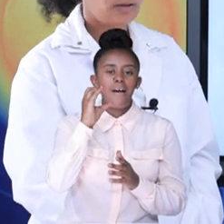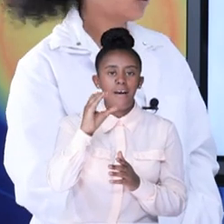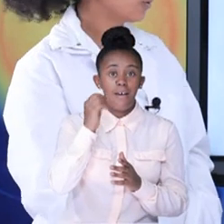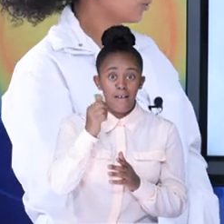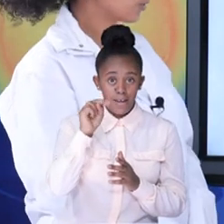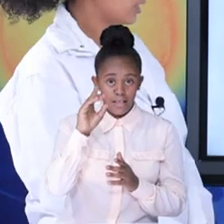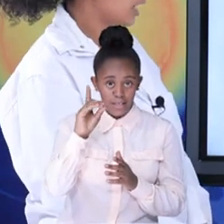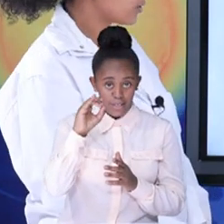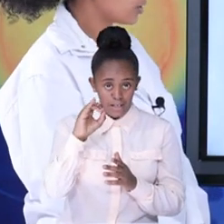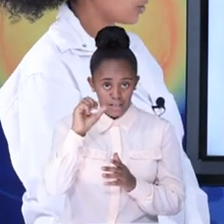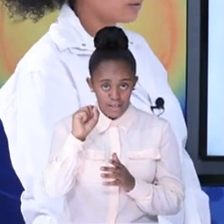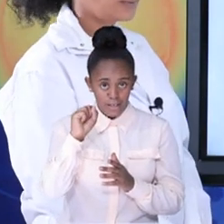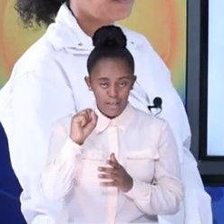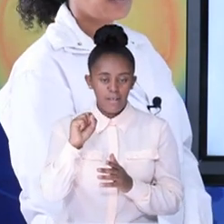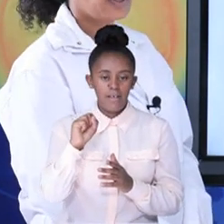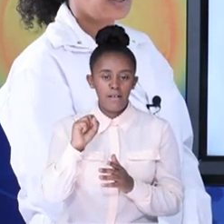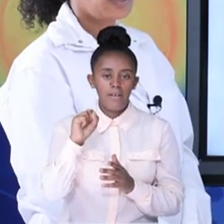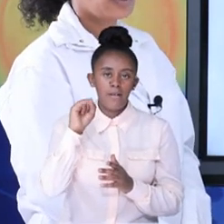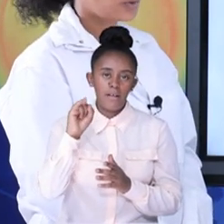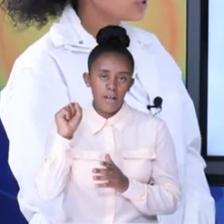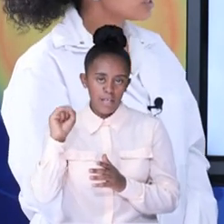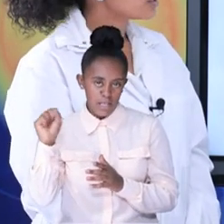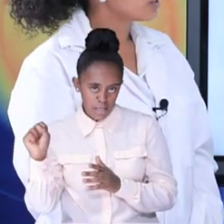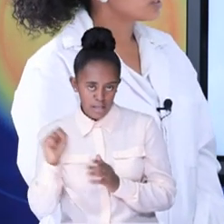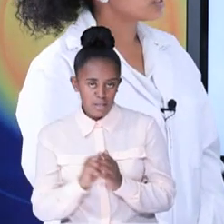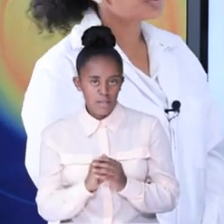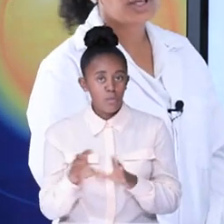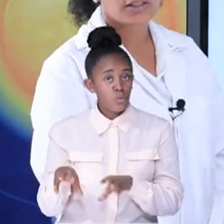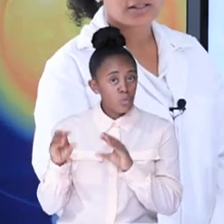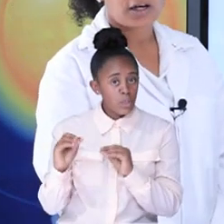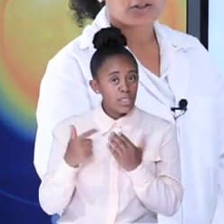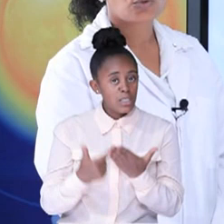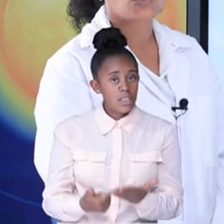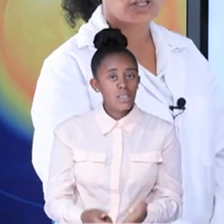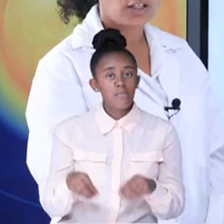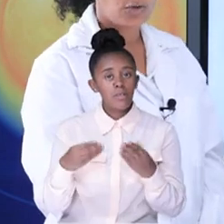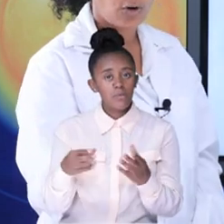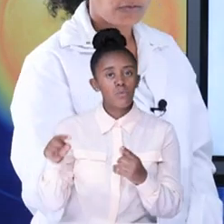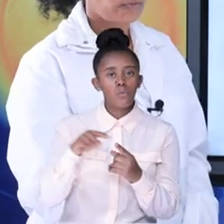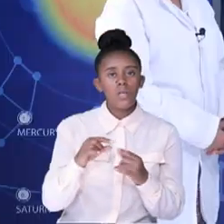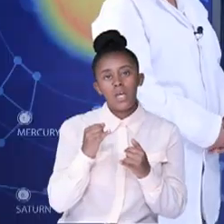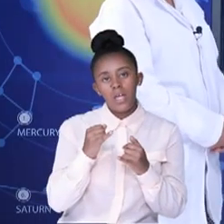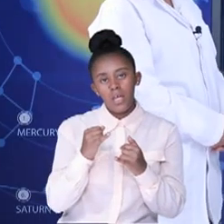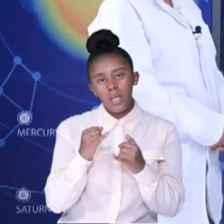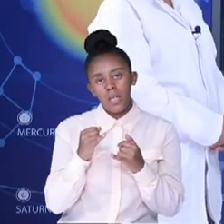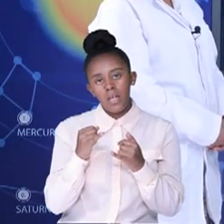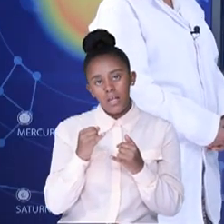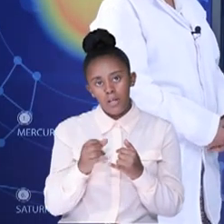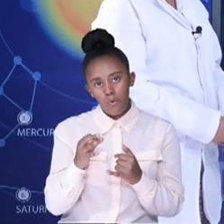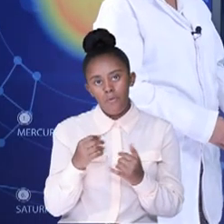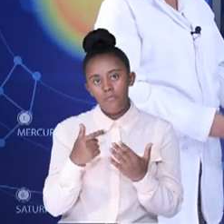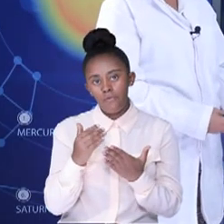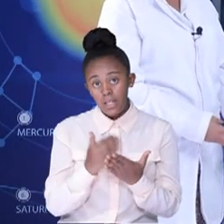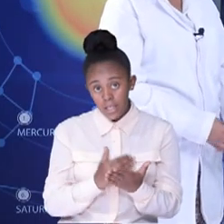list on your answer sheet. Students, this brings us to the end of the